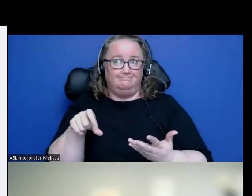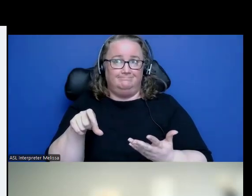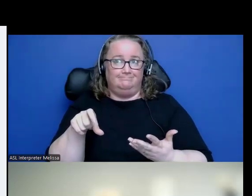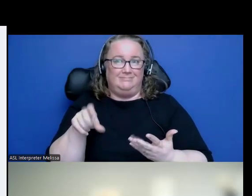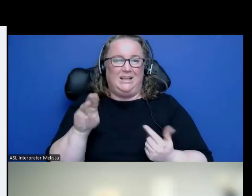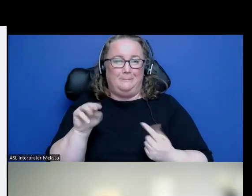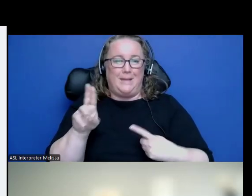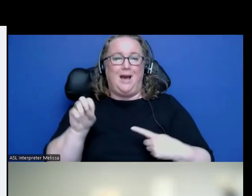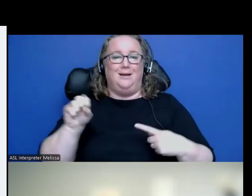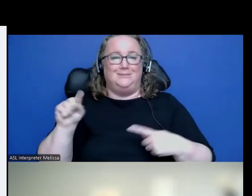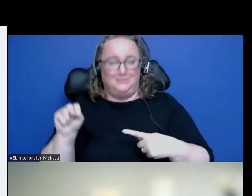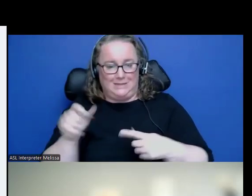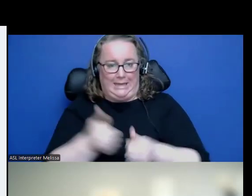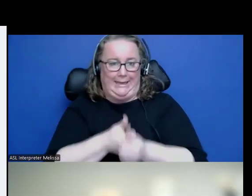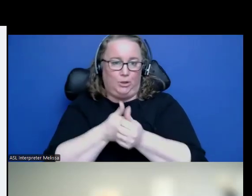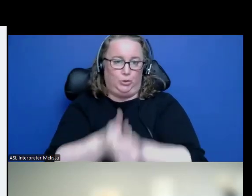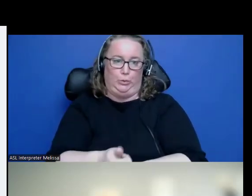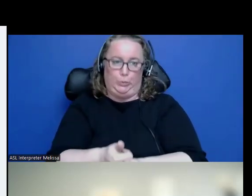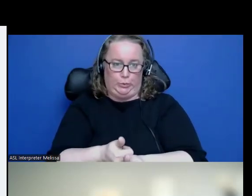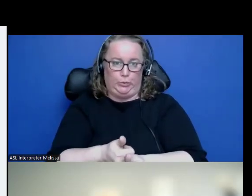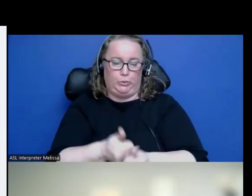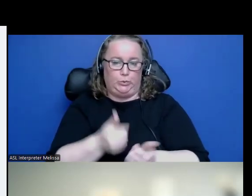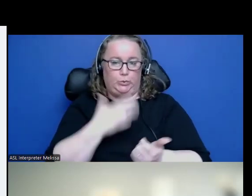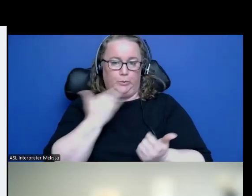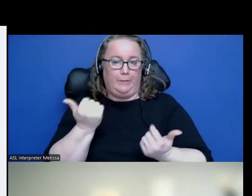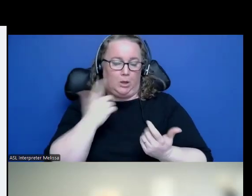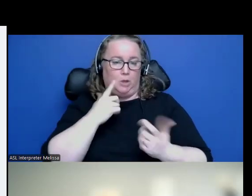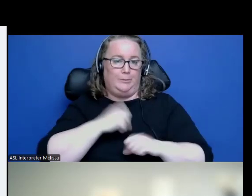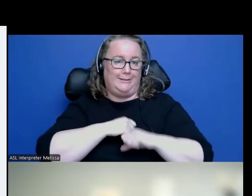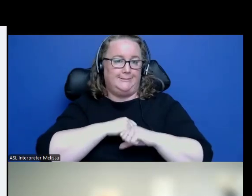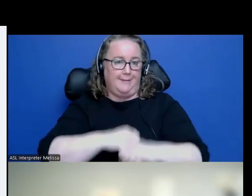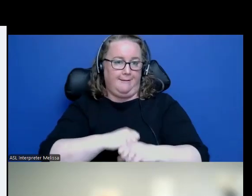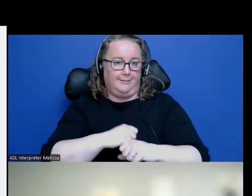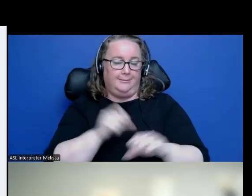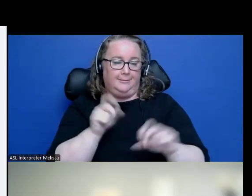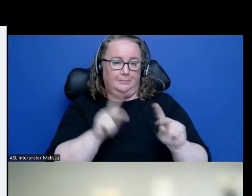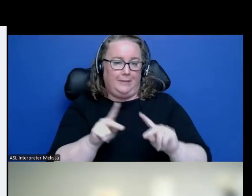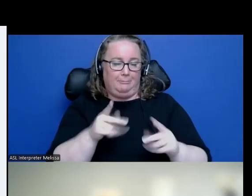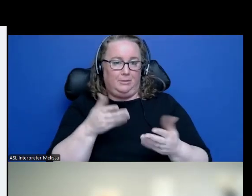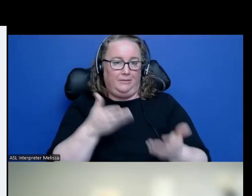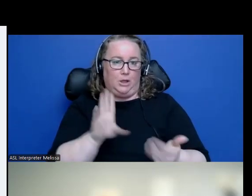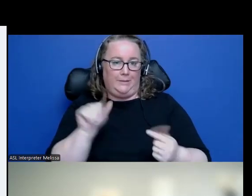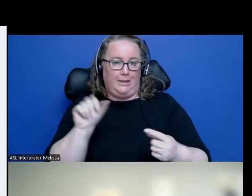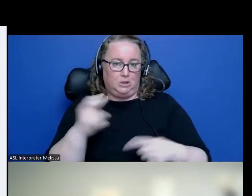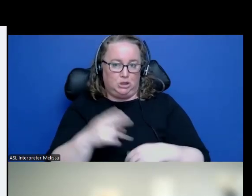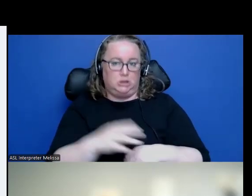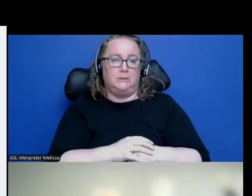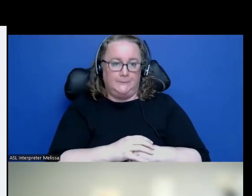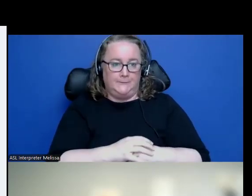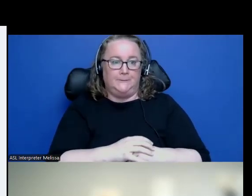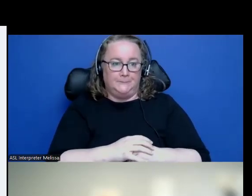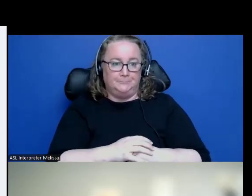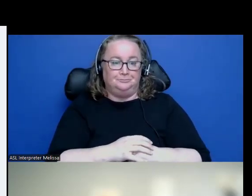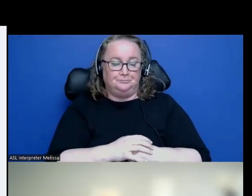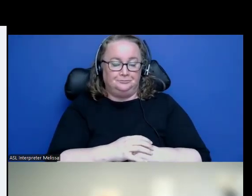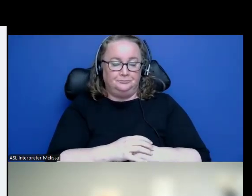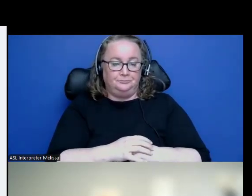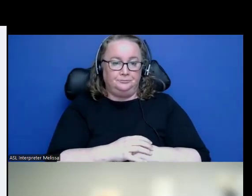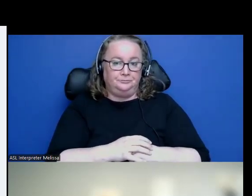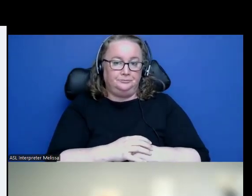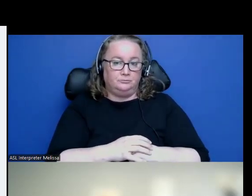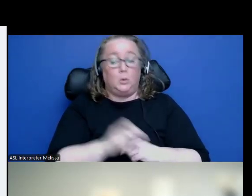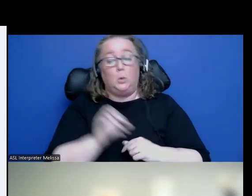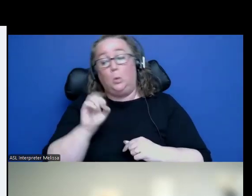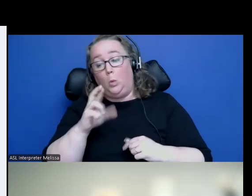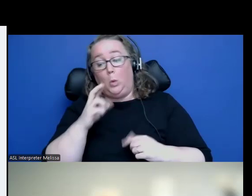must adhere to in order to protect the people who currently reside and who